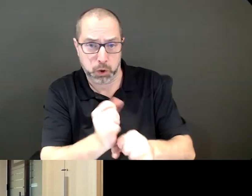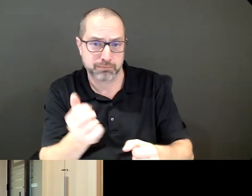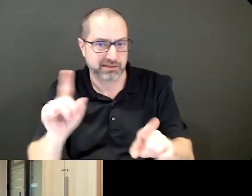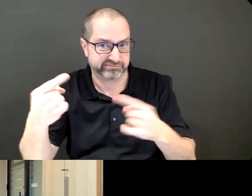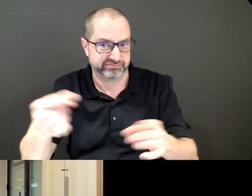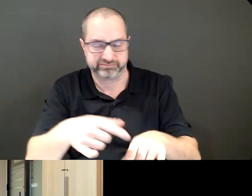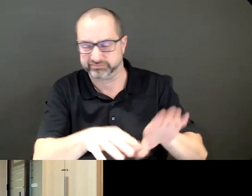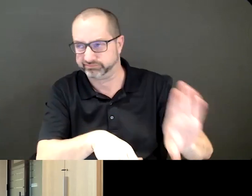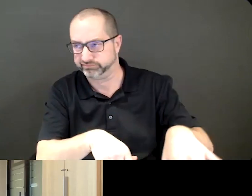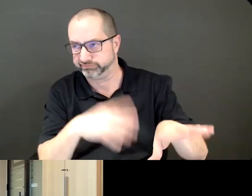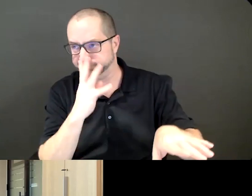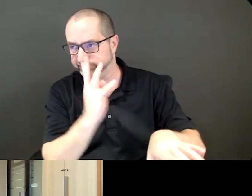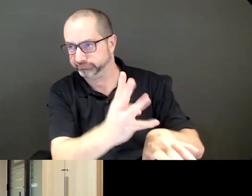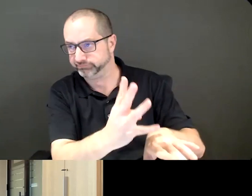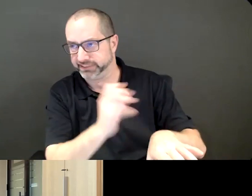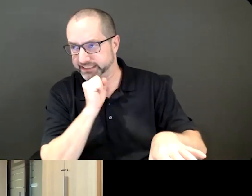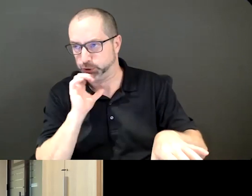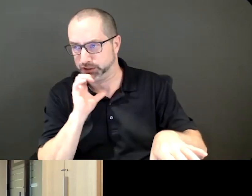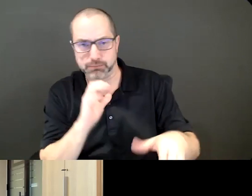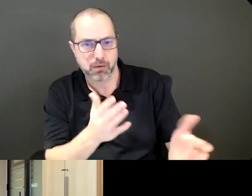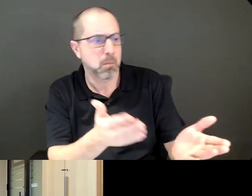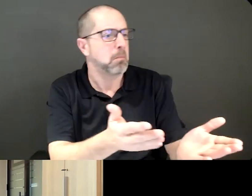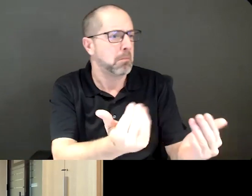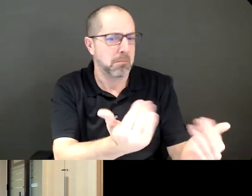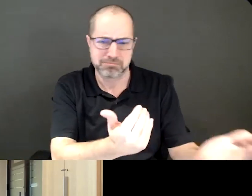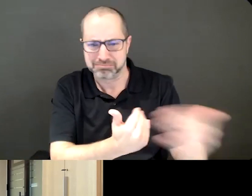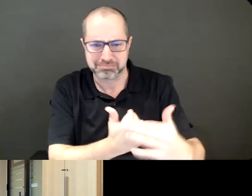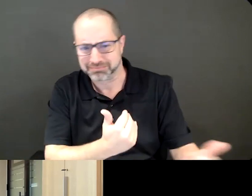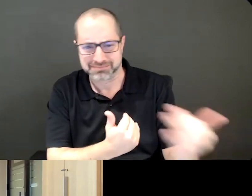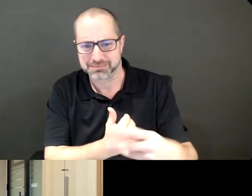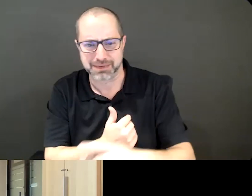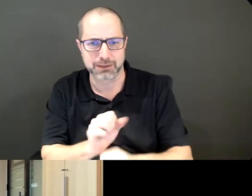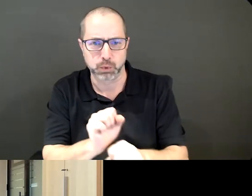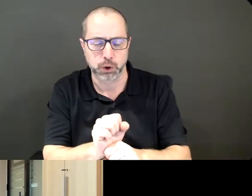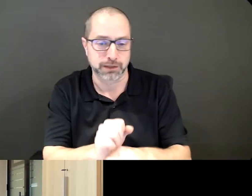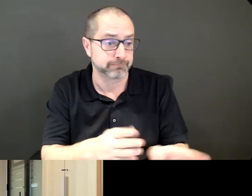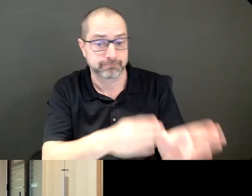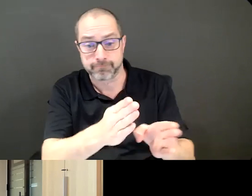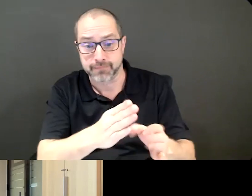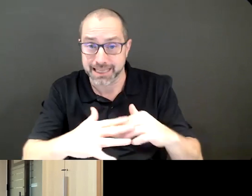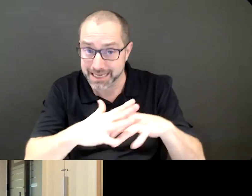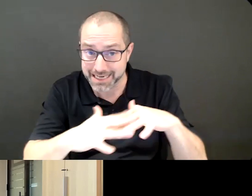past from being part of the workforce, bring them back in. Indigenous Canadians.